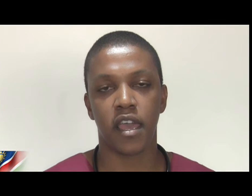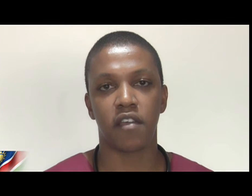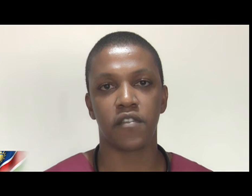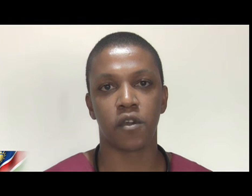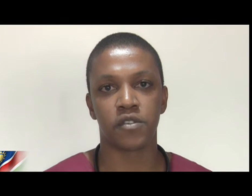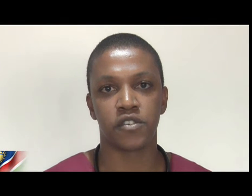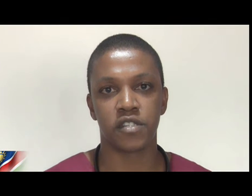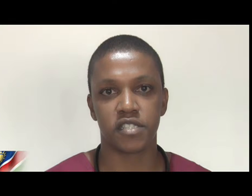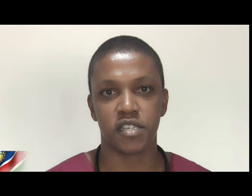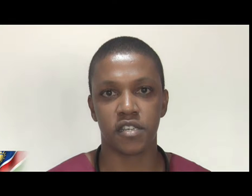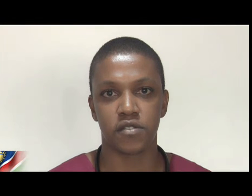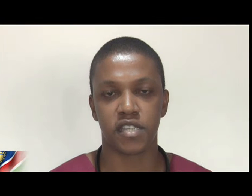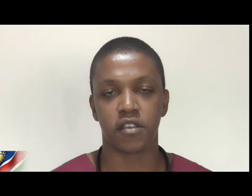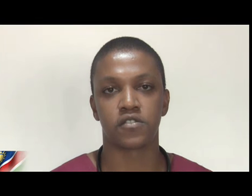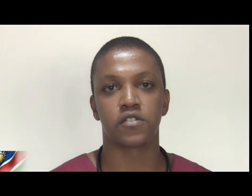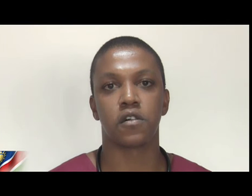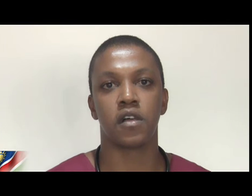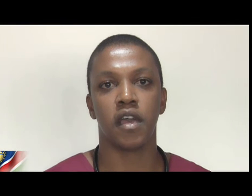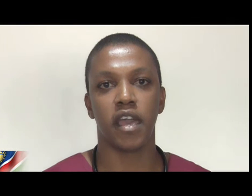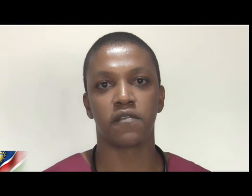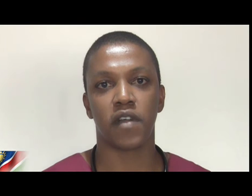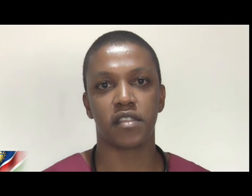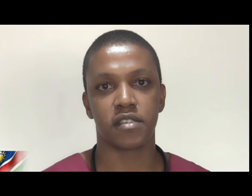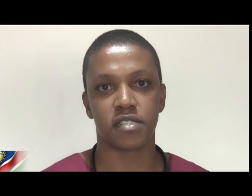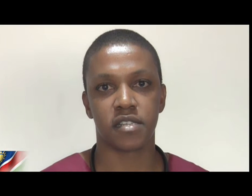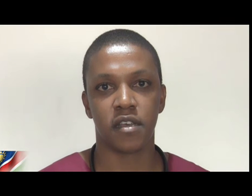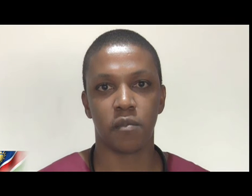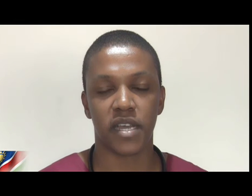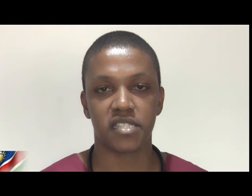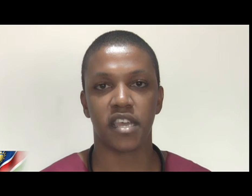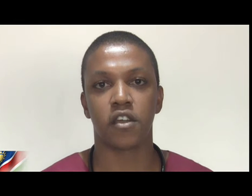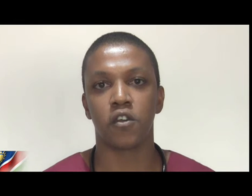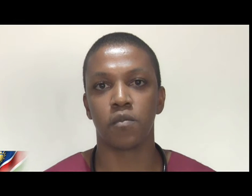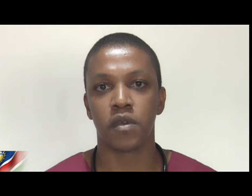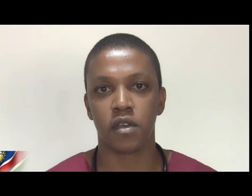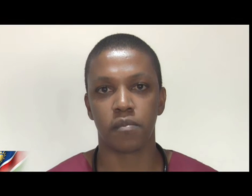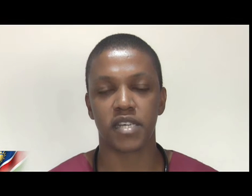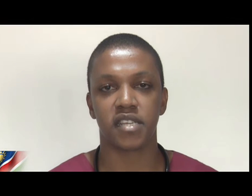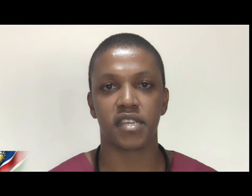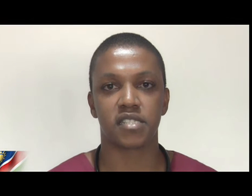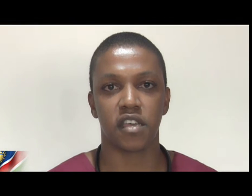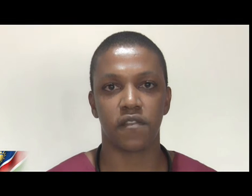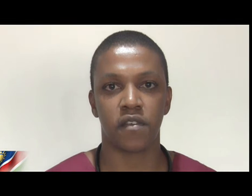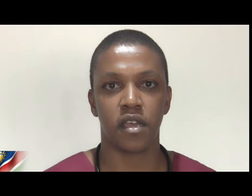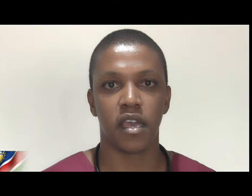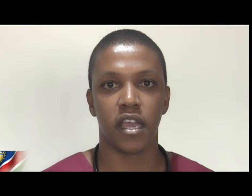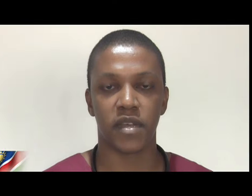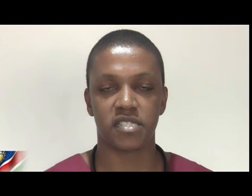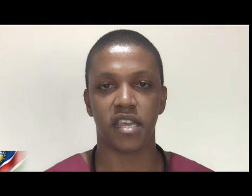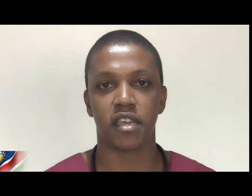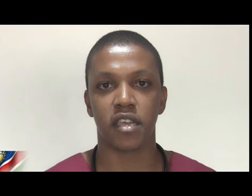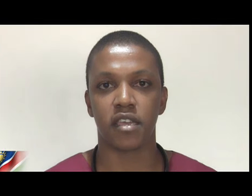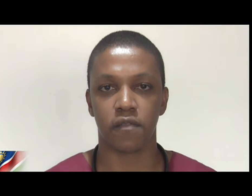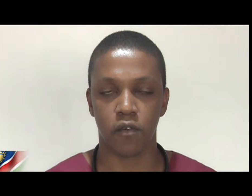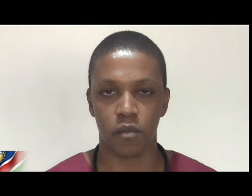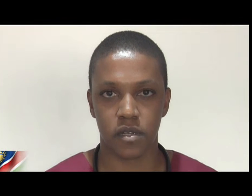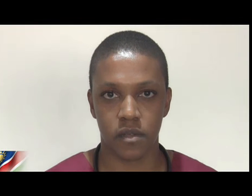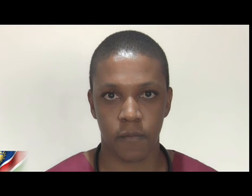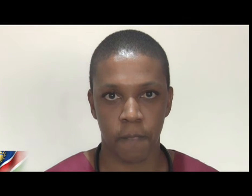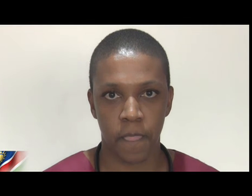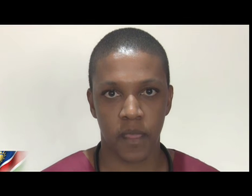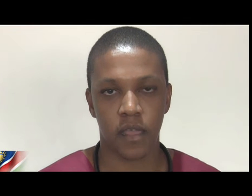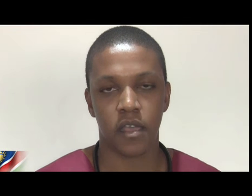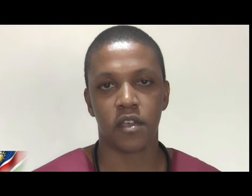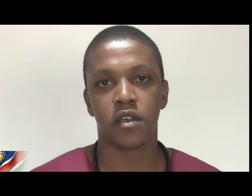I, have the opportunity to take control and fight this by staying home, by staying safe, and by staying